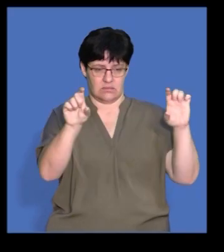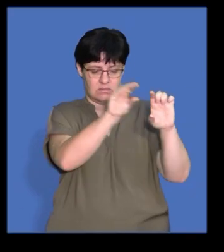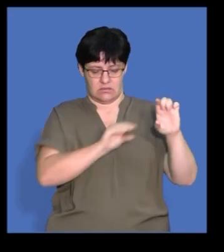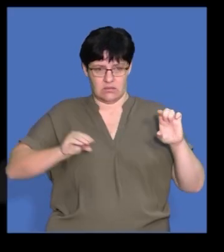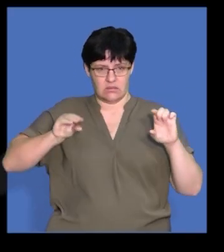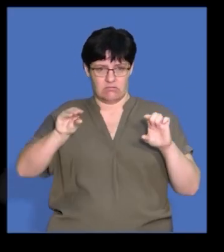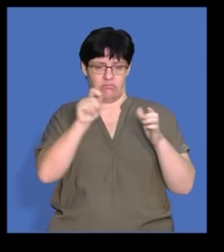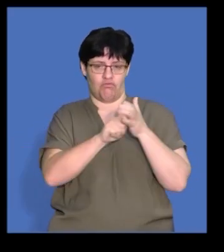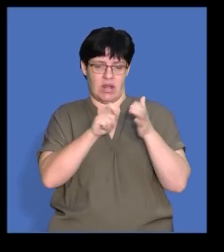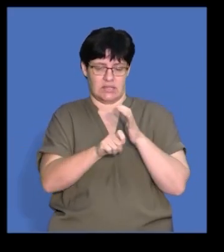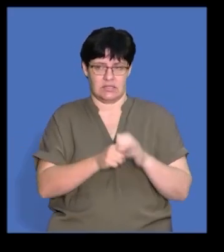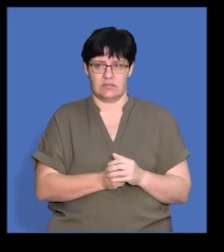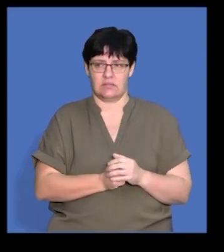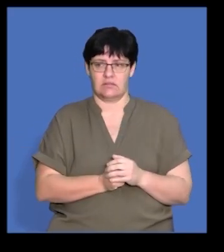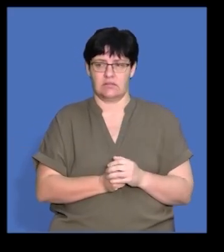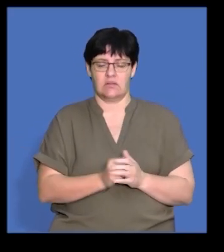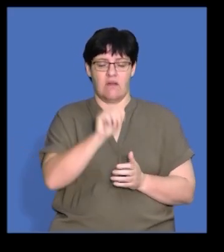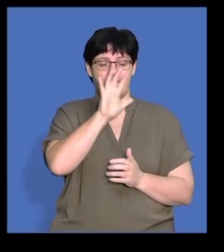tax table. So it's